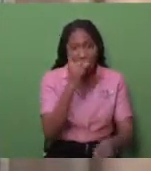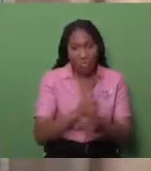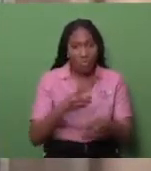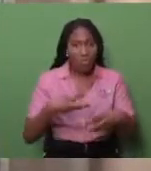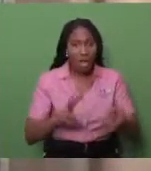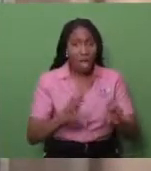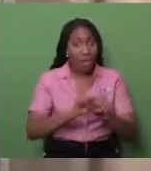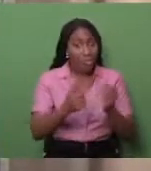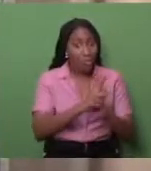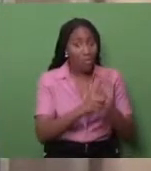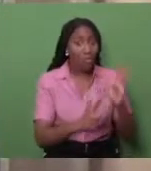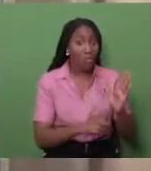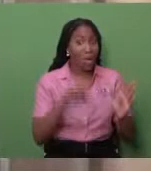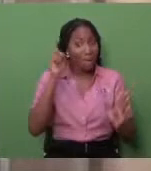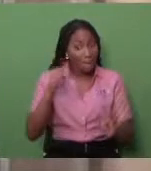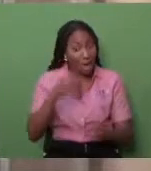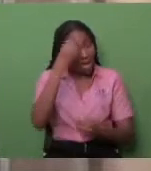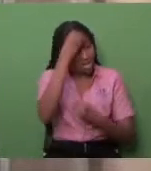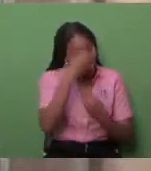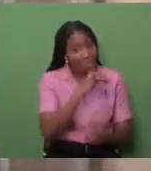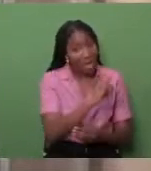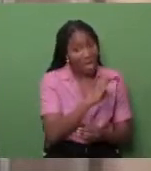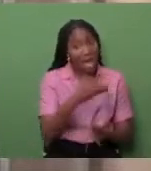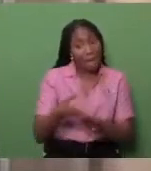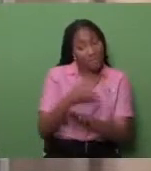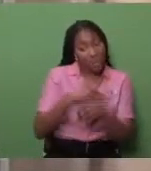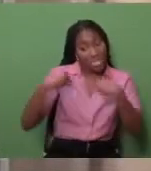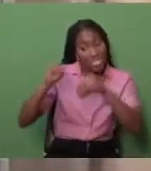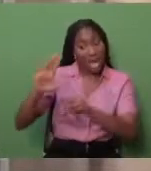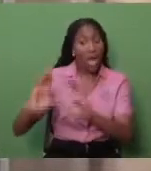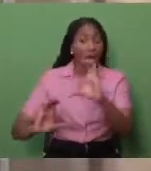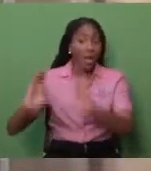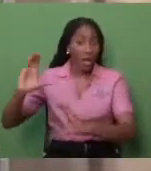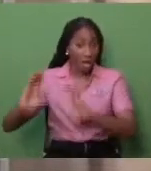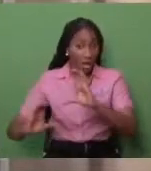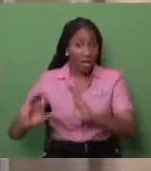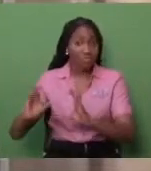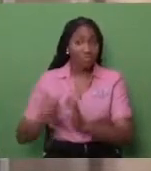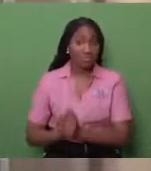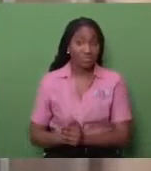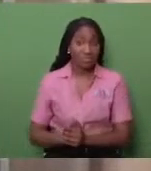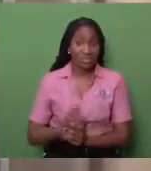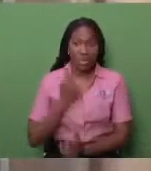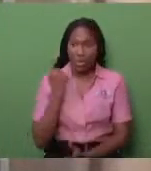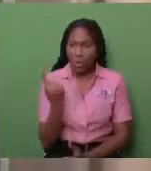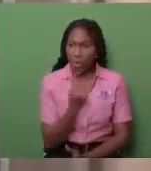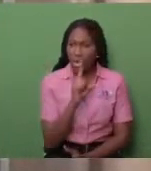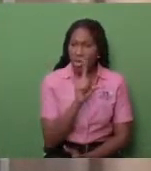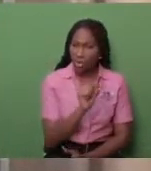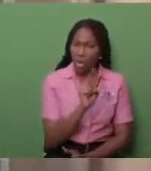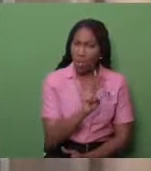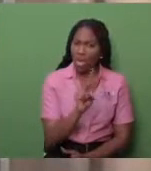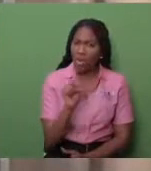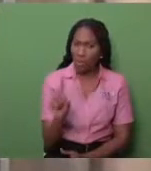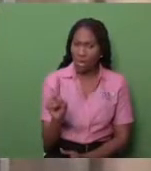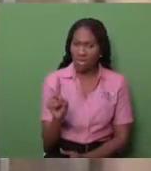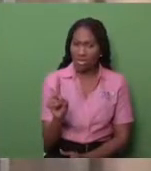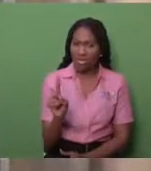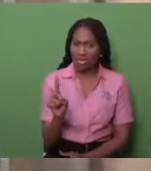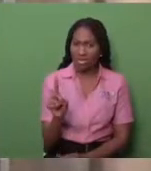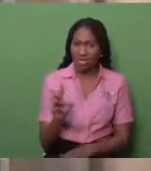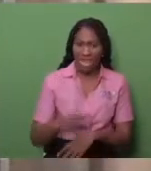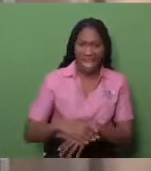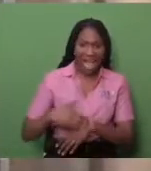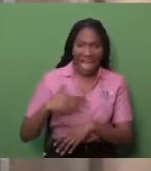Failed in breach of the law, Madam Speaker. Only in 2021, after a marked bus, as people